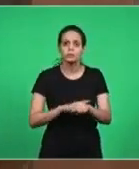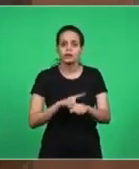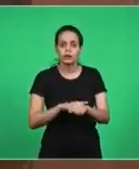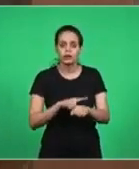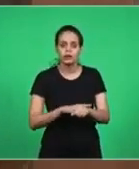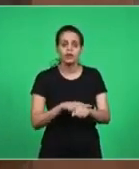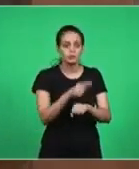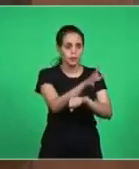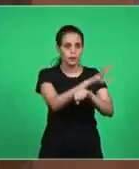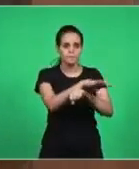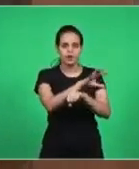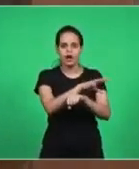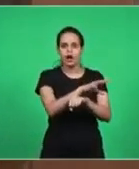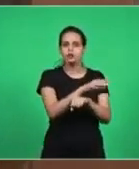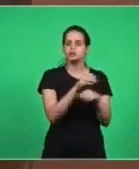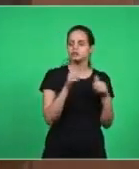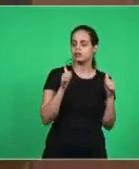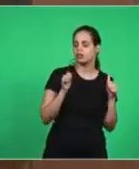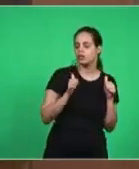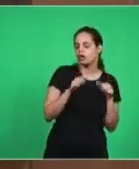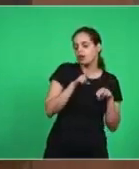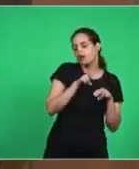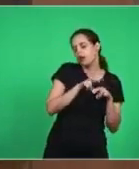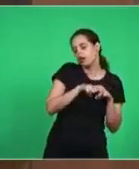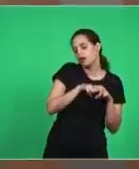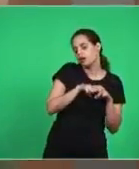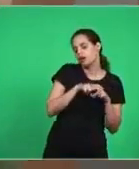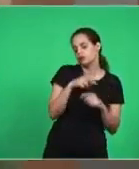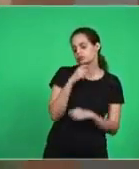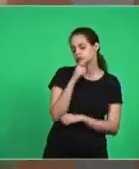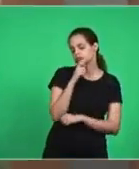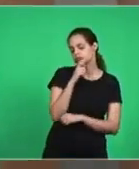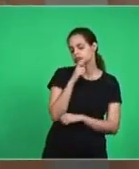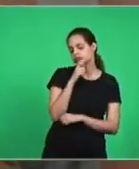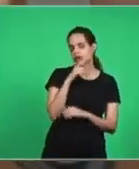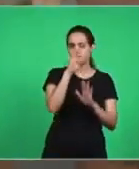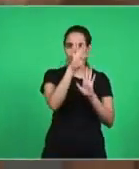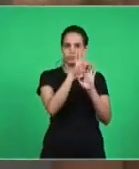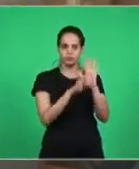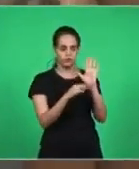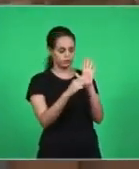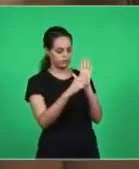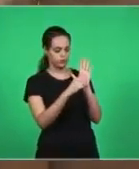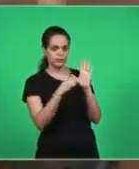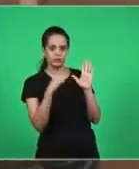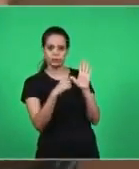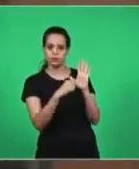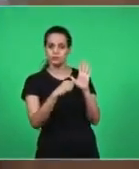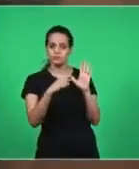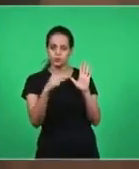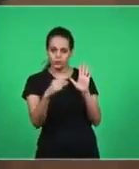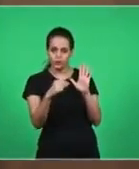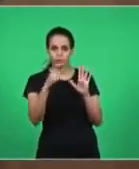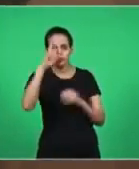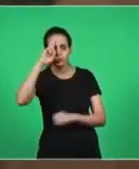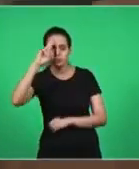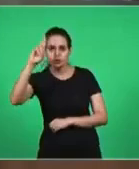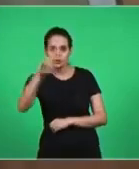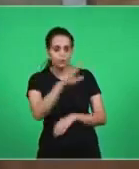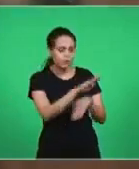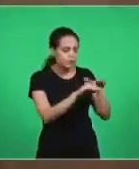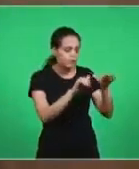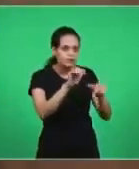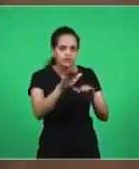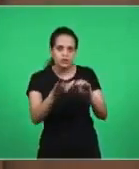squares. We spoke about many things, but he picked up the text, because the Lord is calling the ones who are on the public